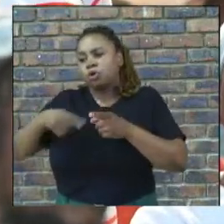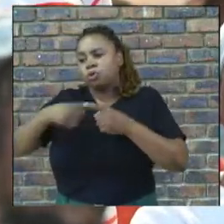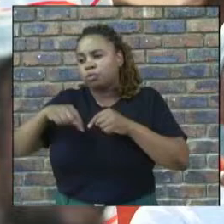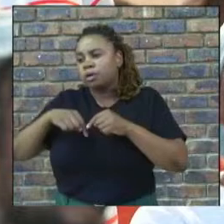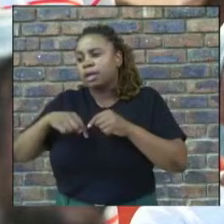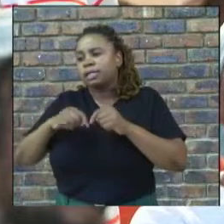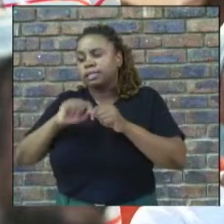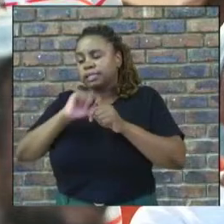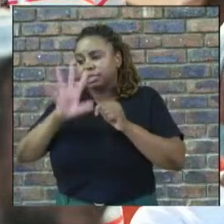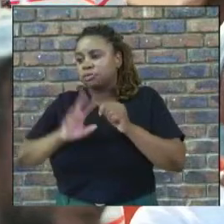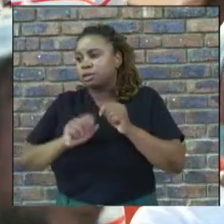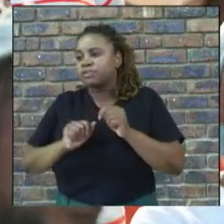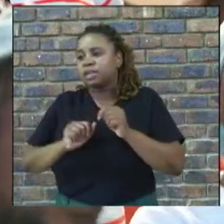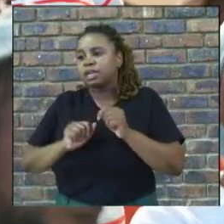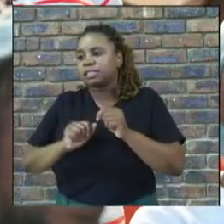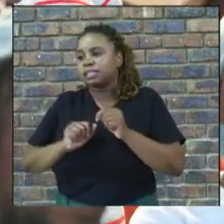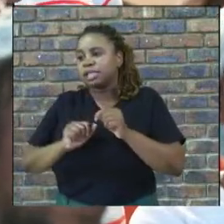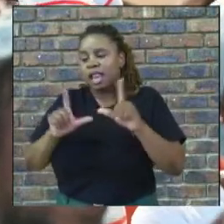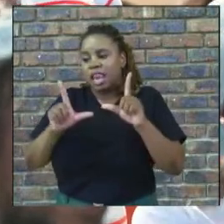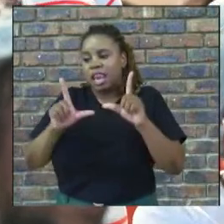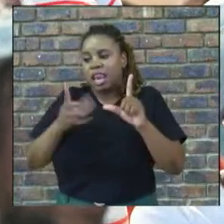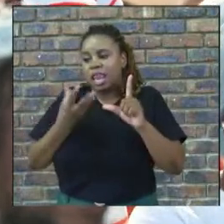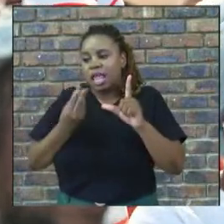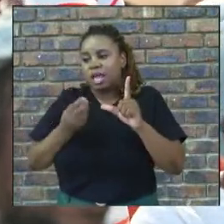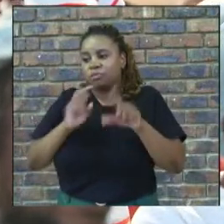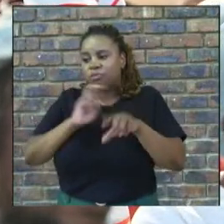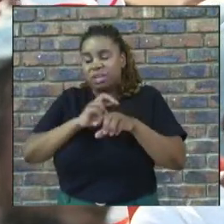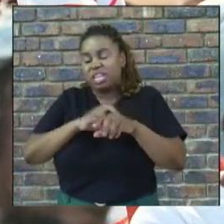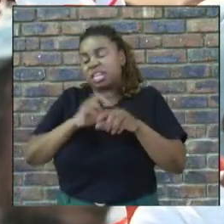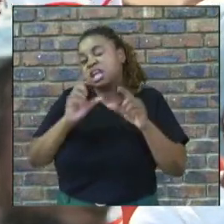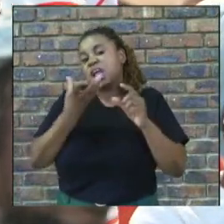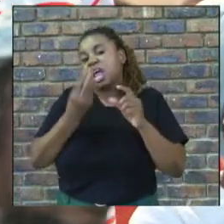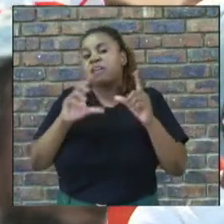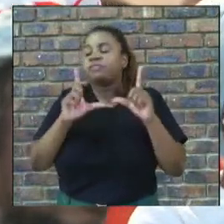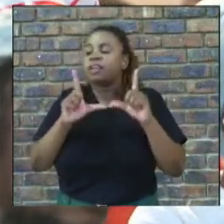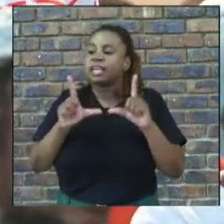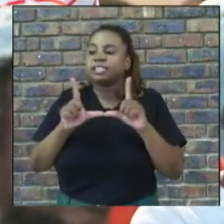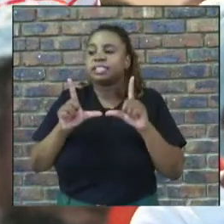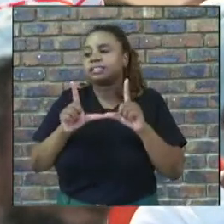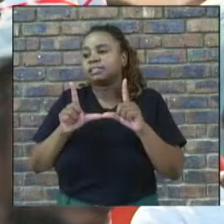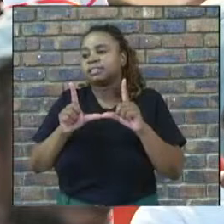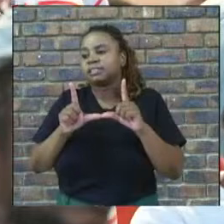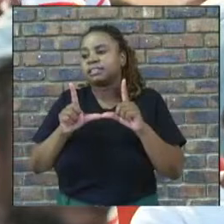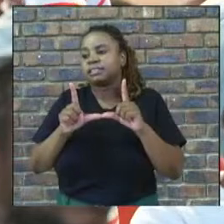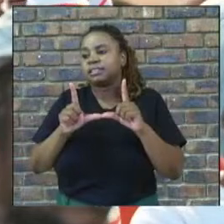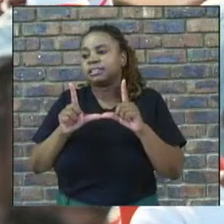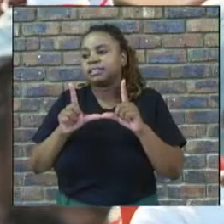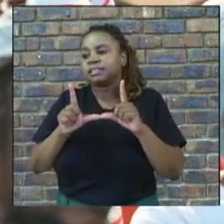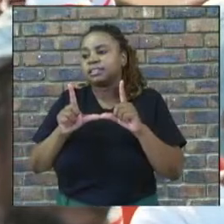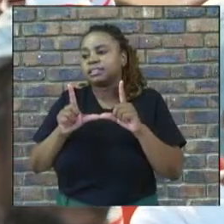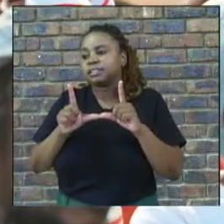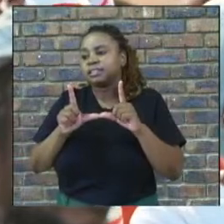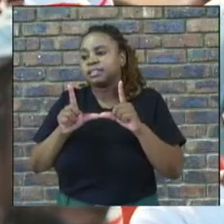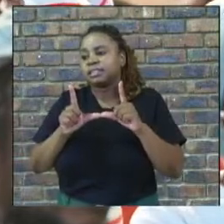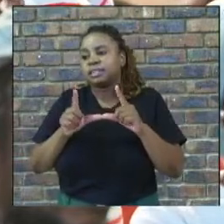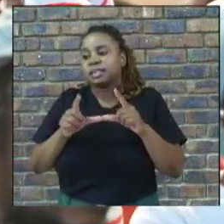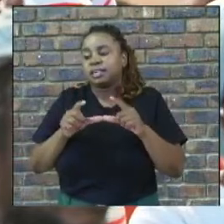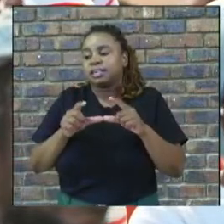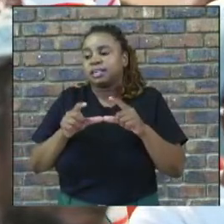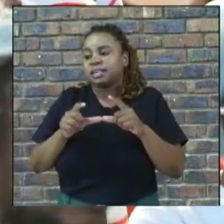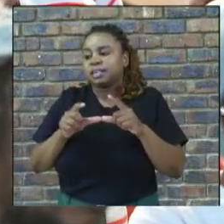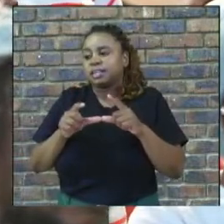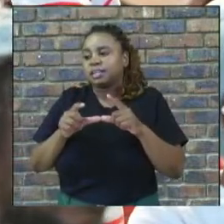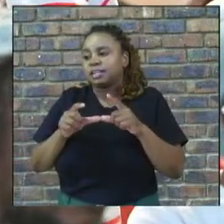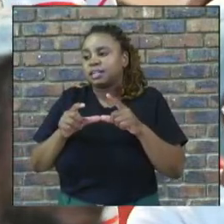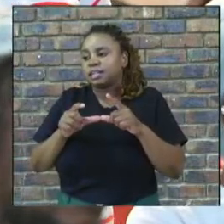bohloko ga re na le even le space sa go beya storage mo e leng gore re bolela gore re berekile mengwaga e ka